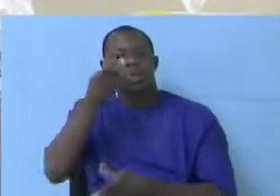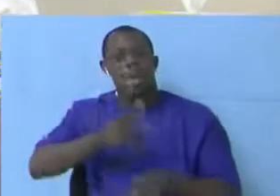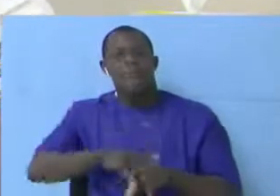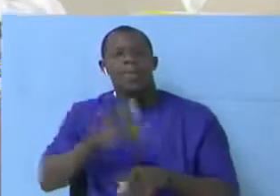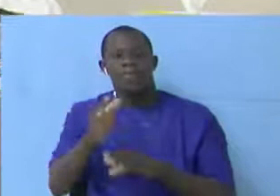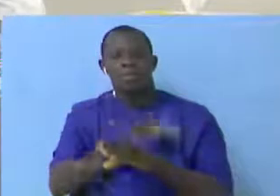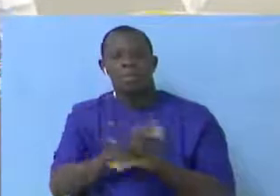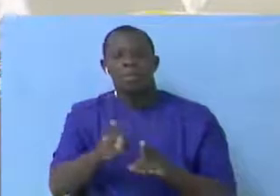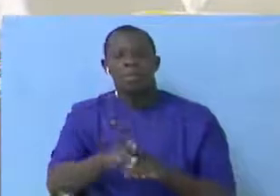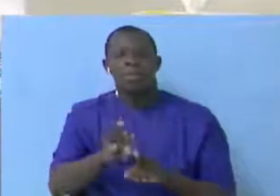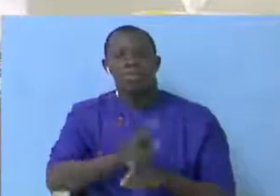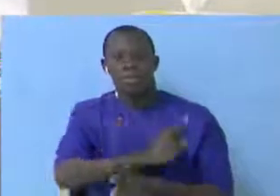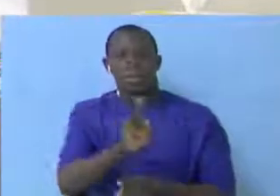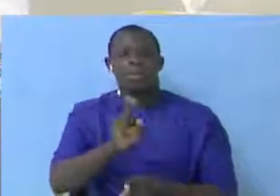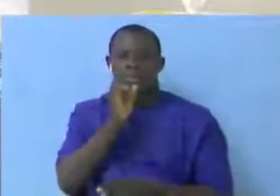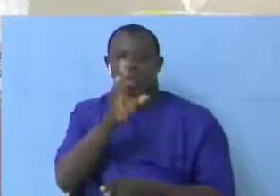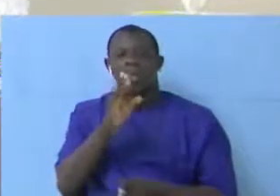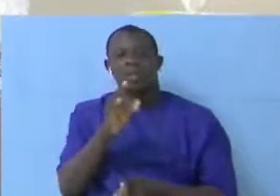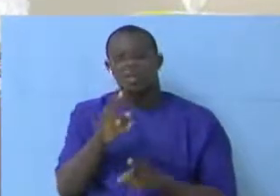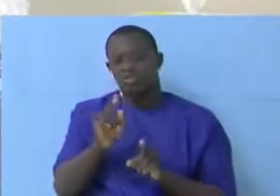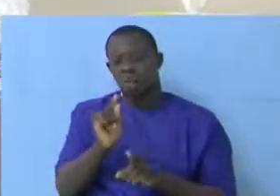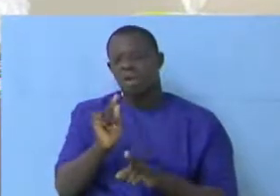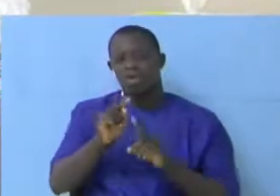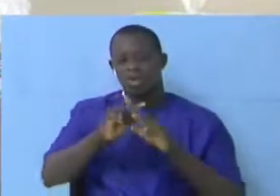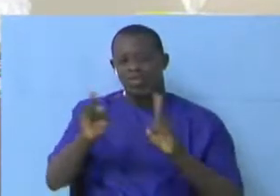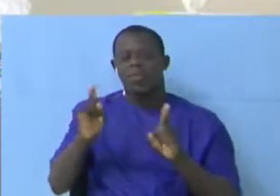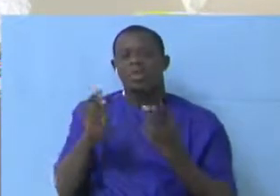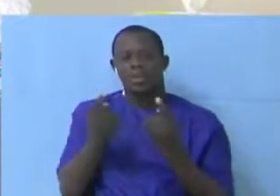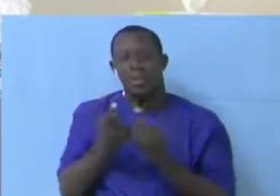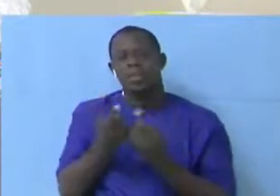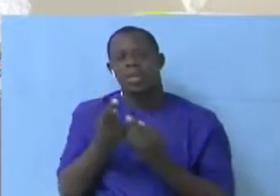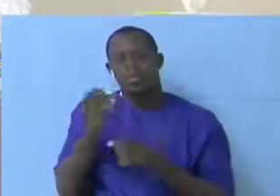they have said slightly different things,